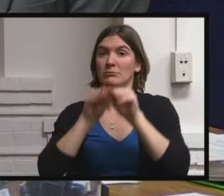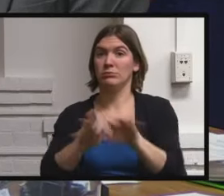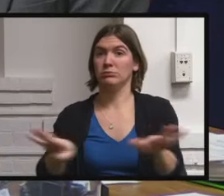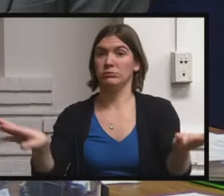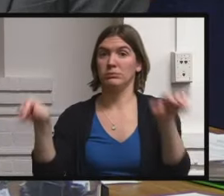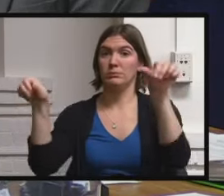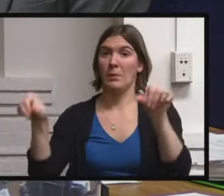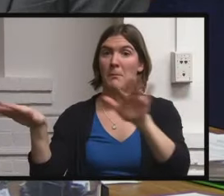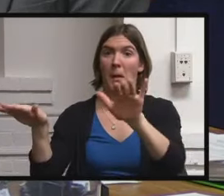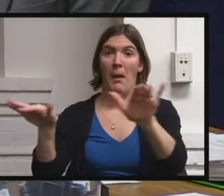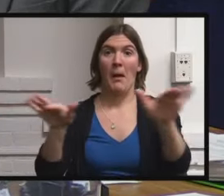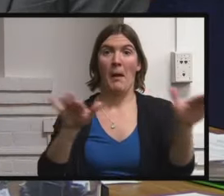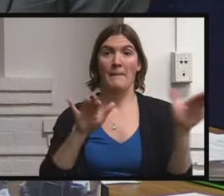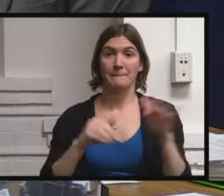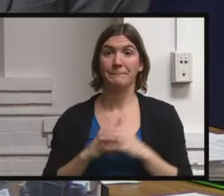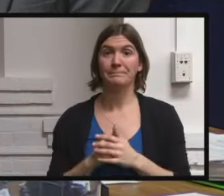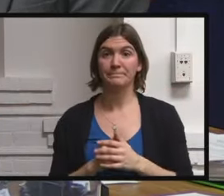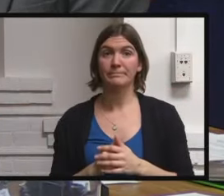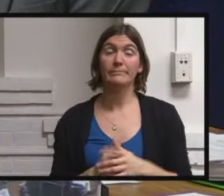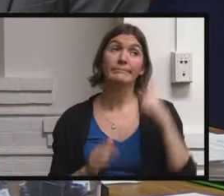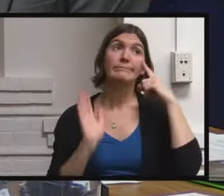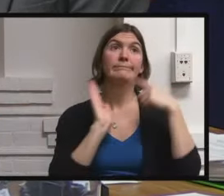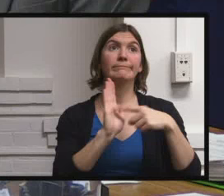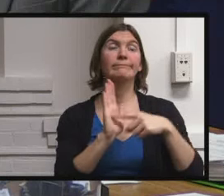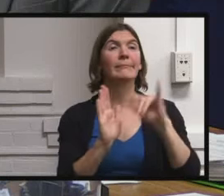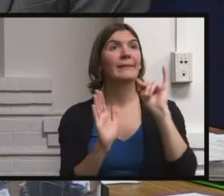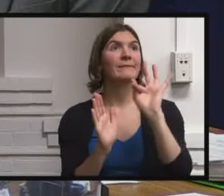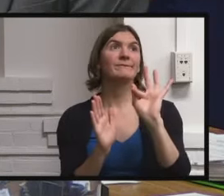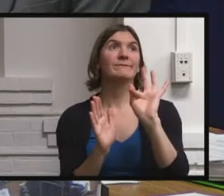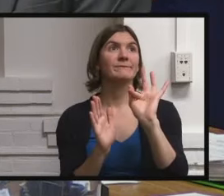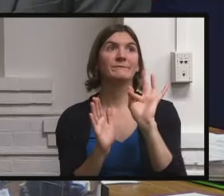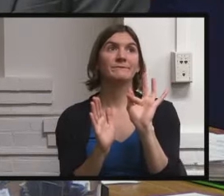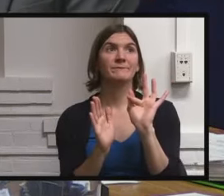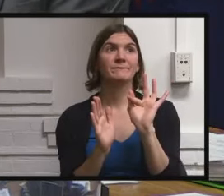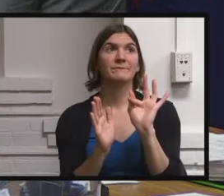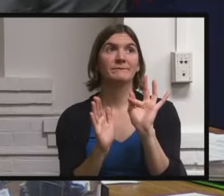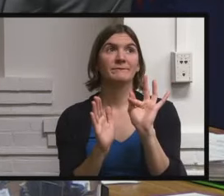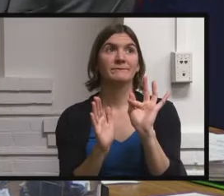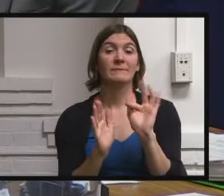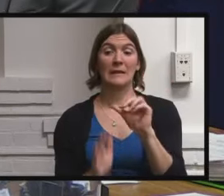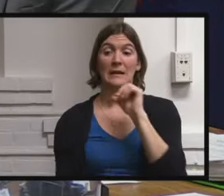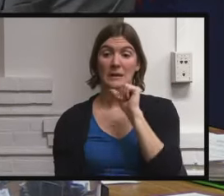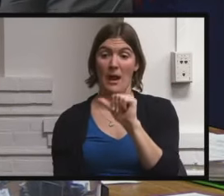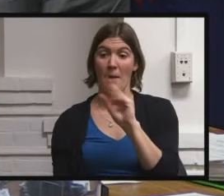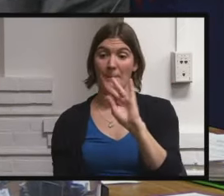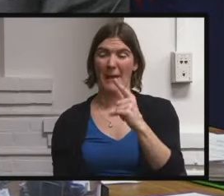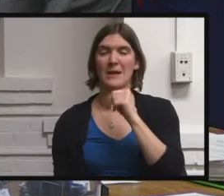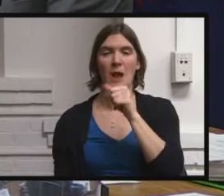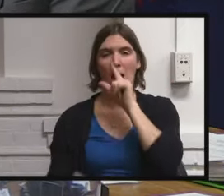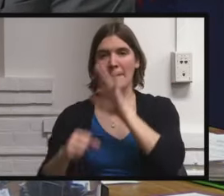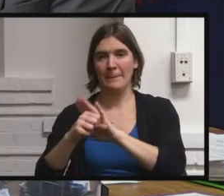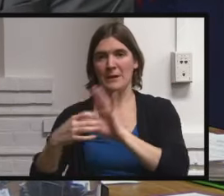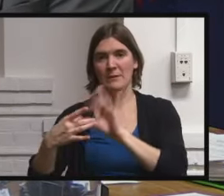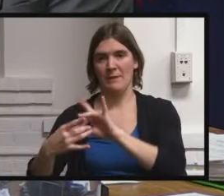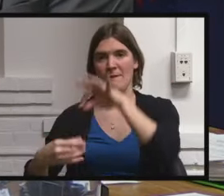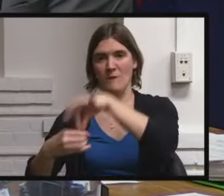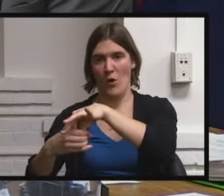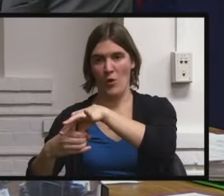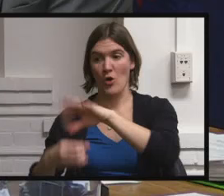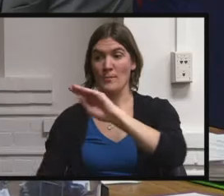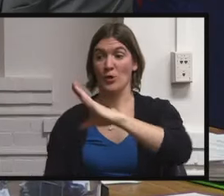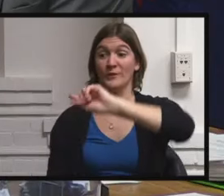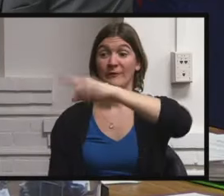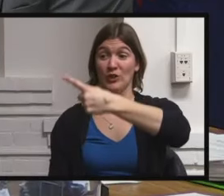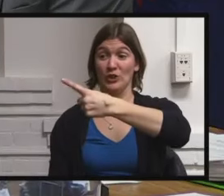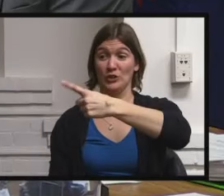it. So if, for example, we were going to be having a non-binding vote on March 1st, we have to have the warning